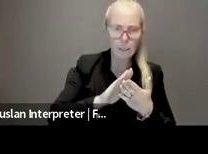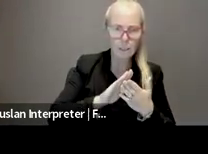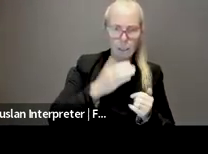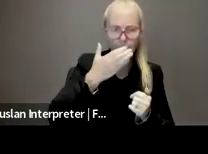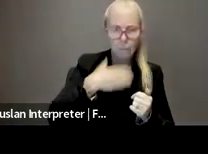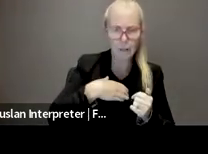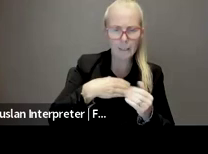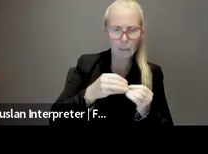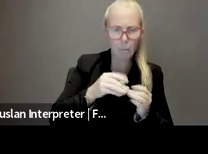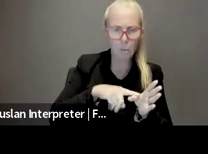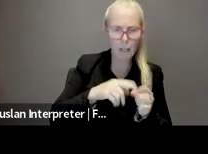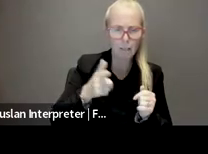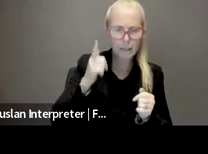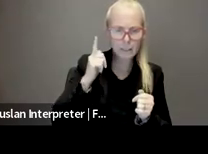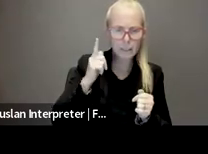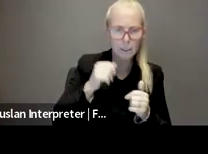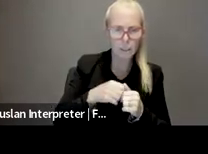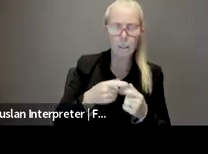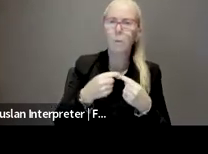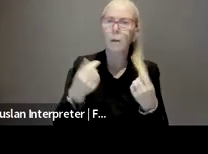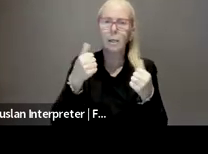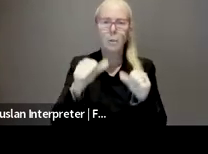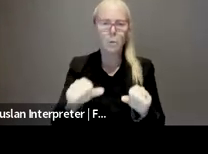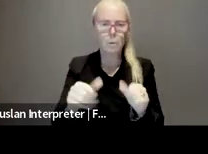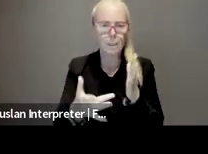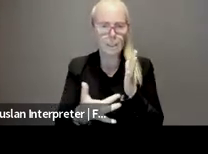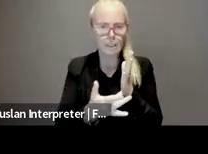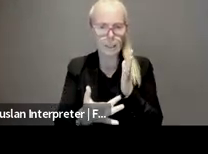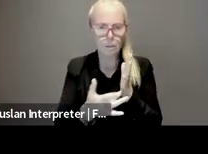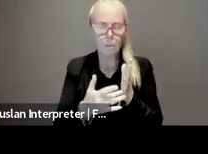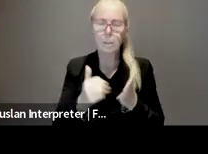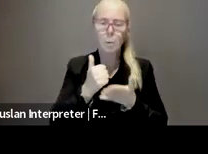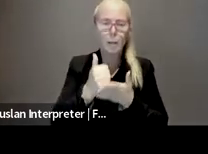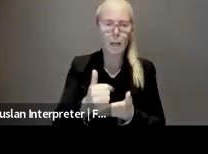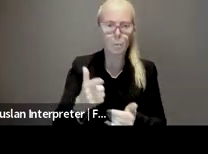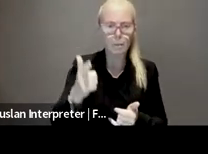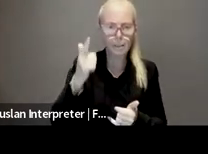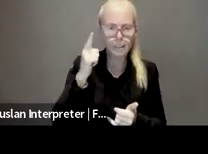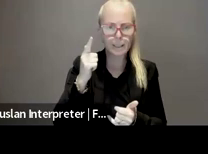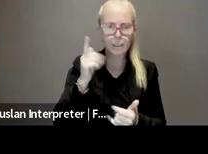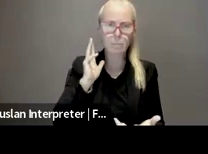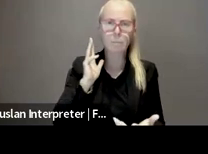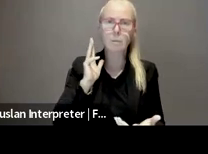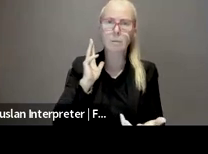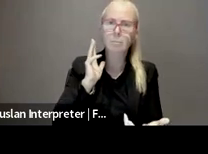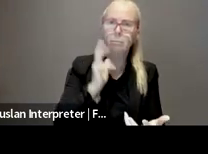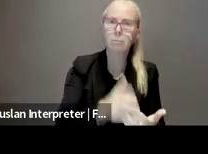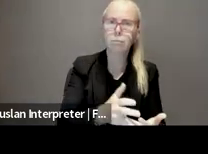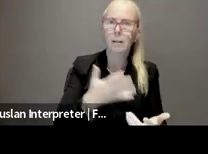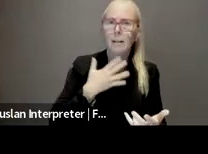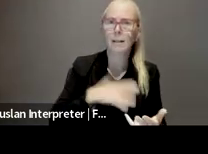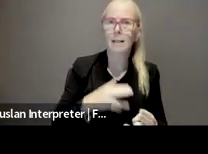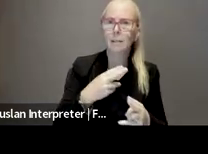assist teachers in identify the specific education needs of students with disabilities and develop a